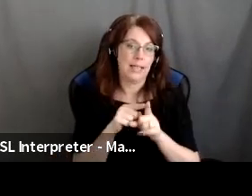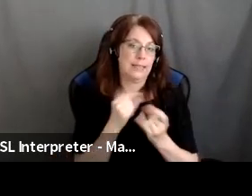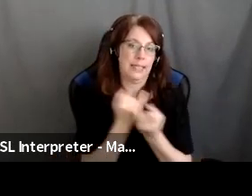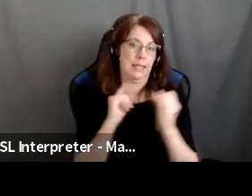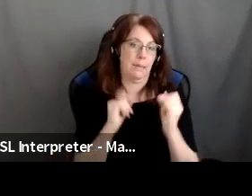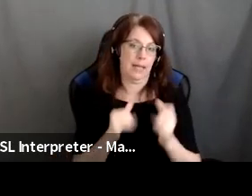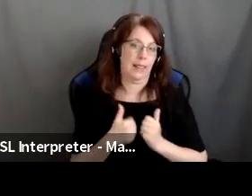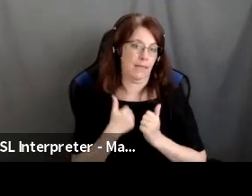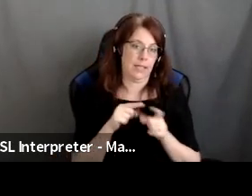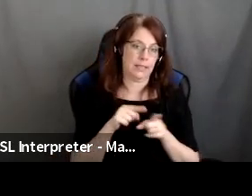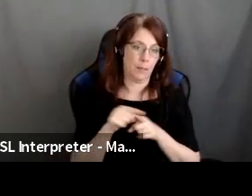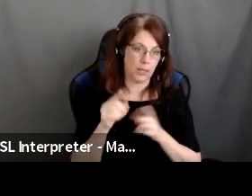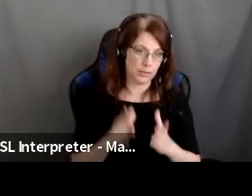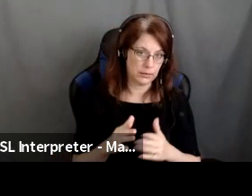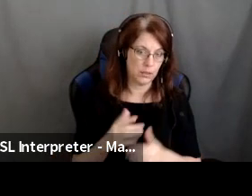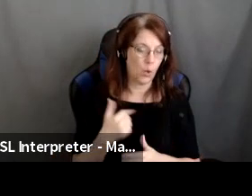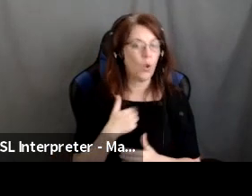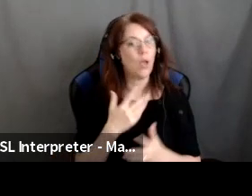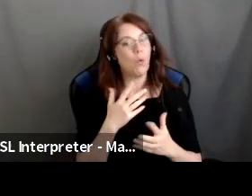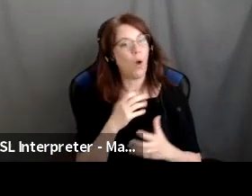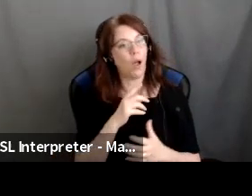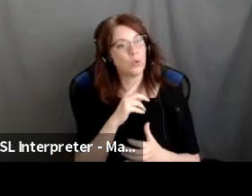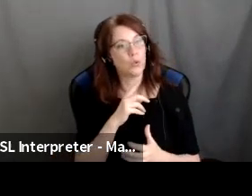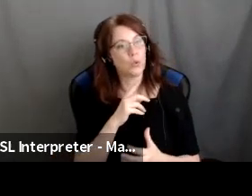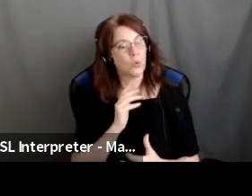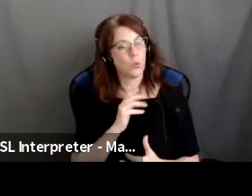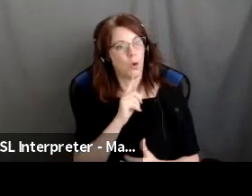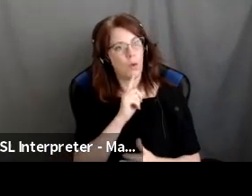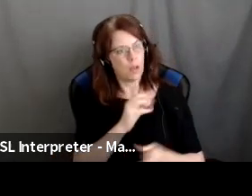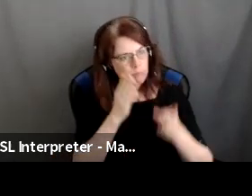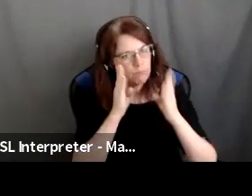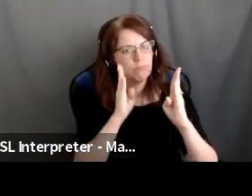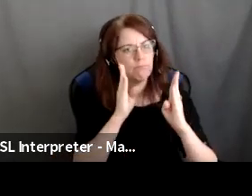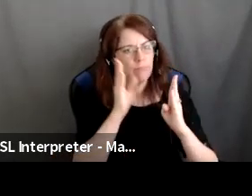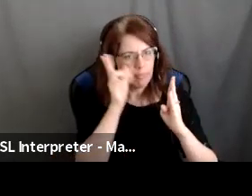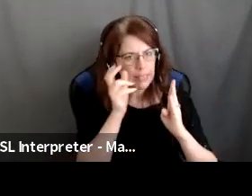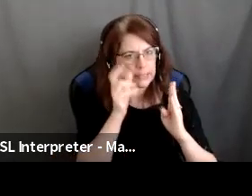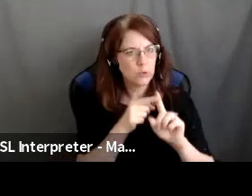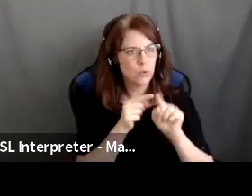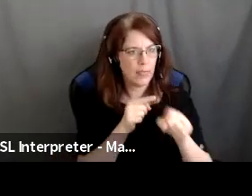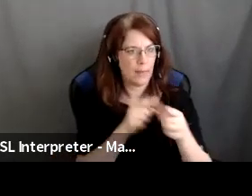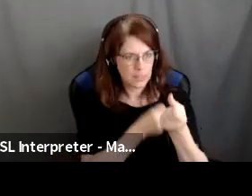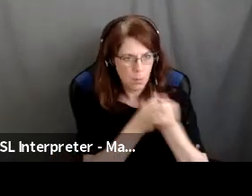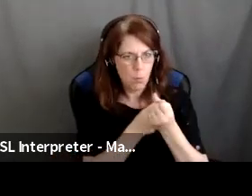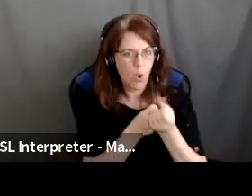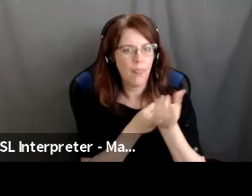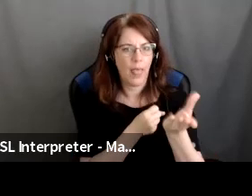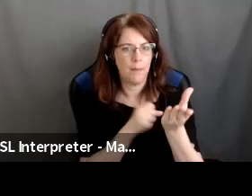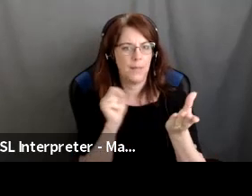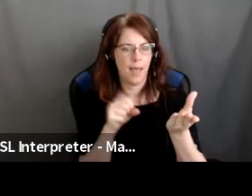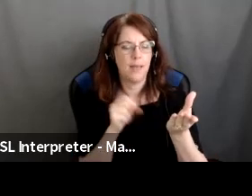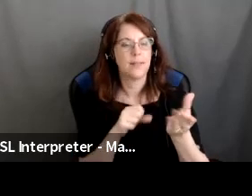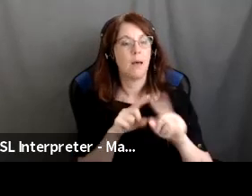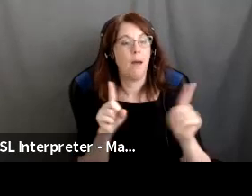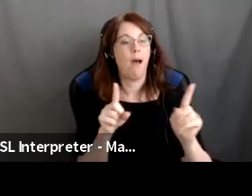to make sure that we are listening to them, and being supportive of them. But